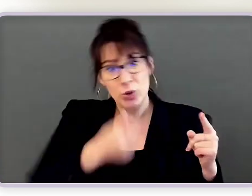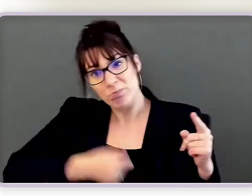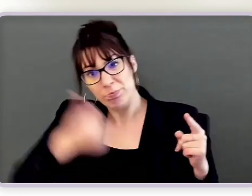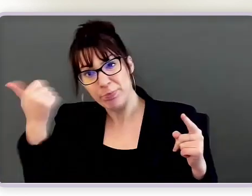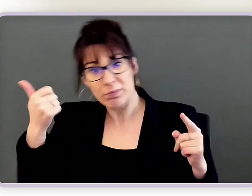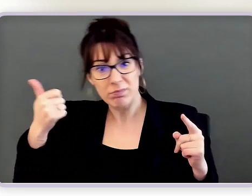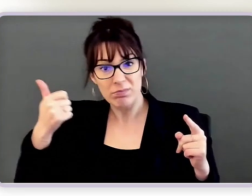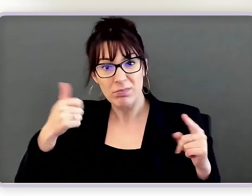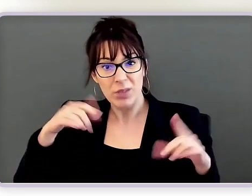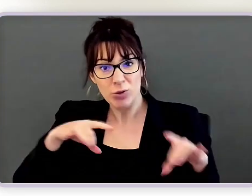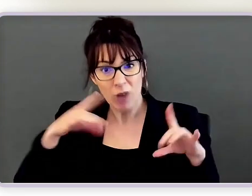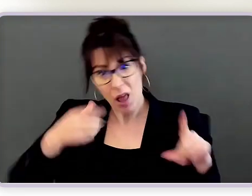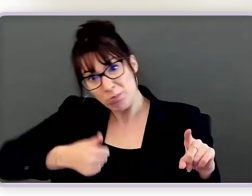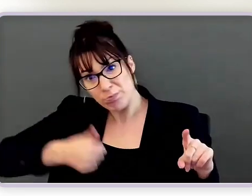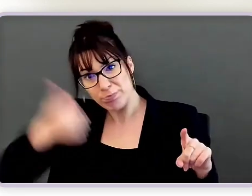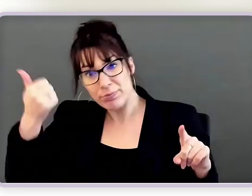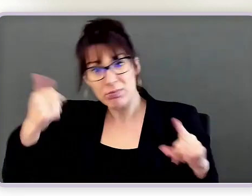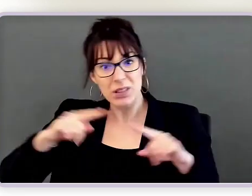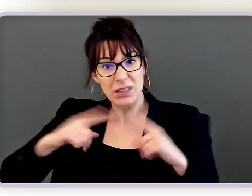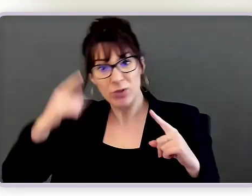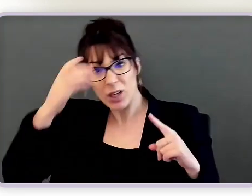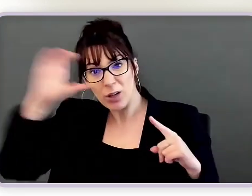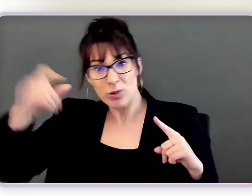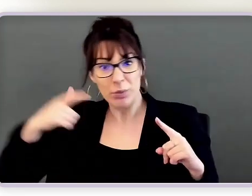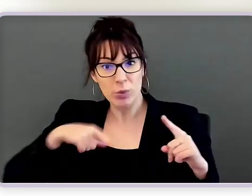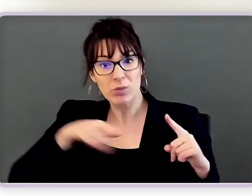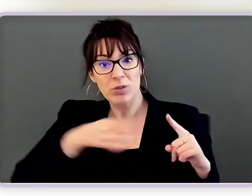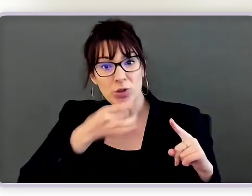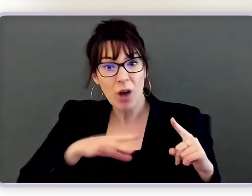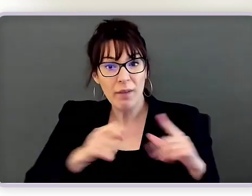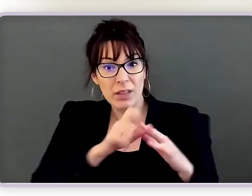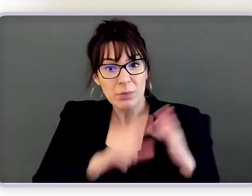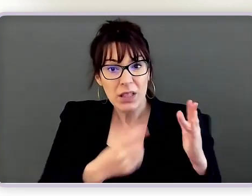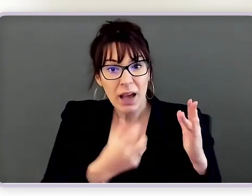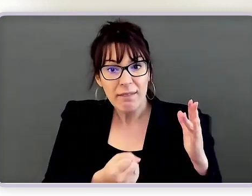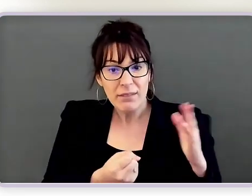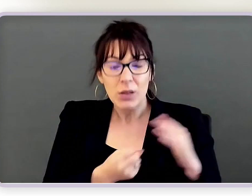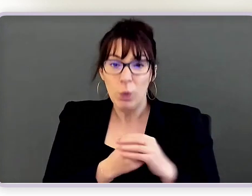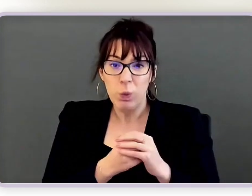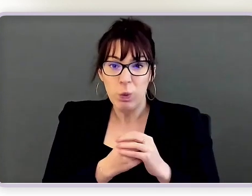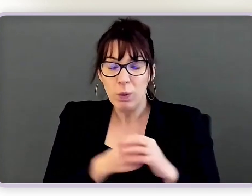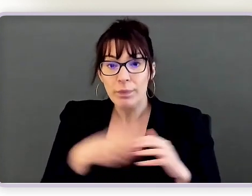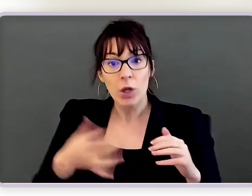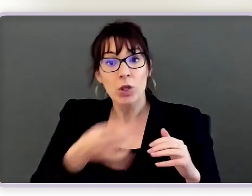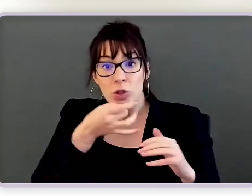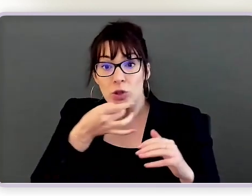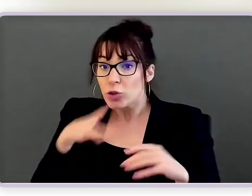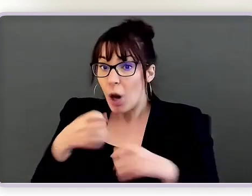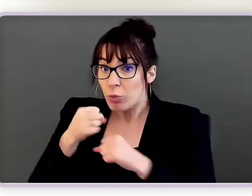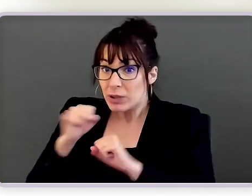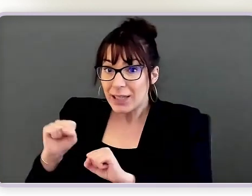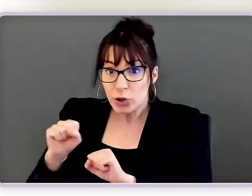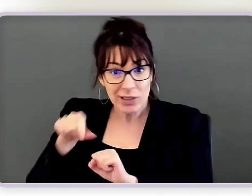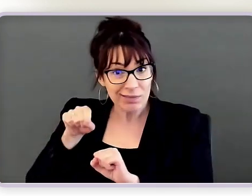Child protection, and this is really annoying because, as you might know, a lot of parents with intellectual disability have their